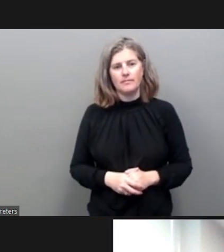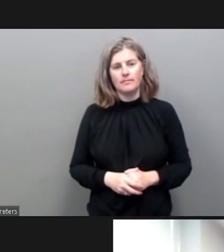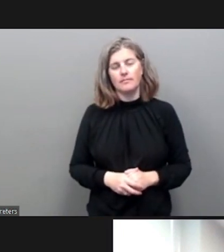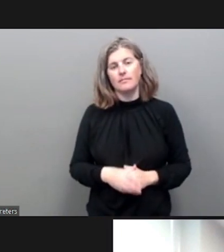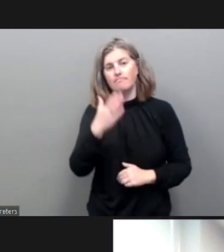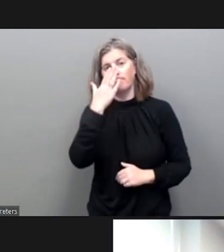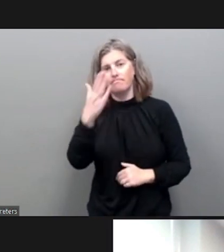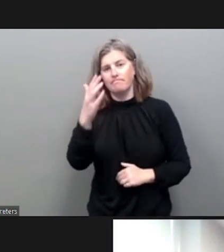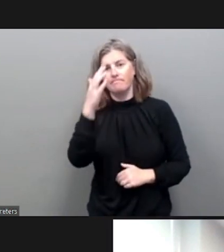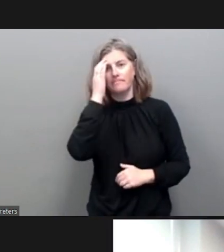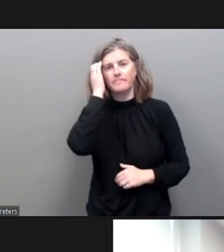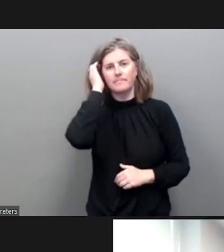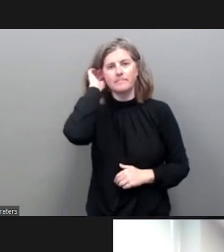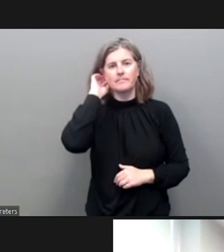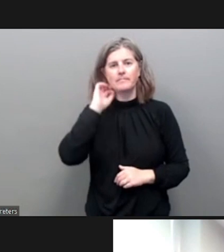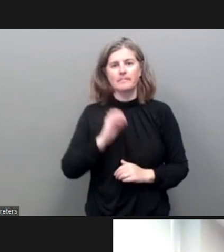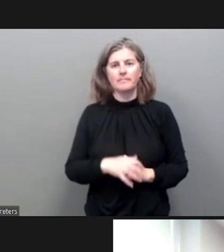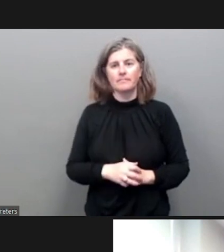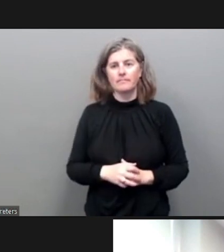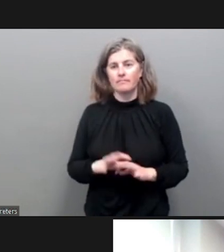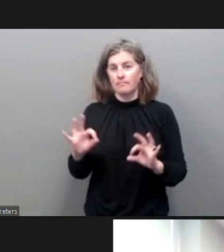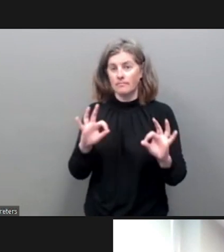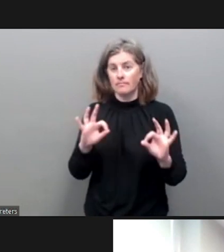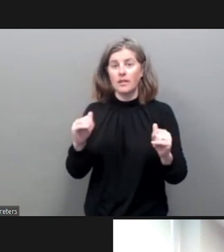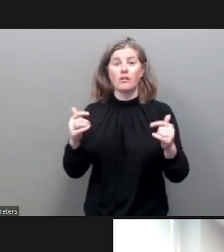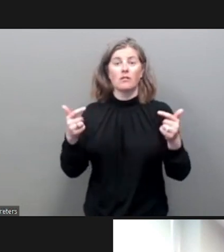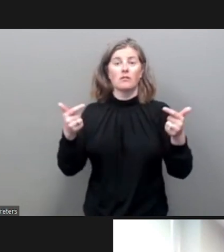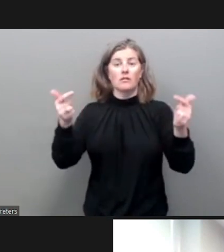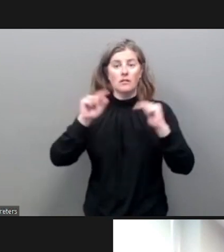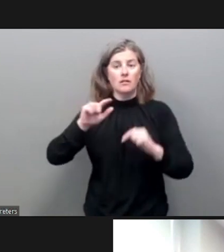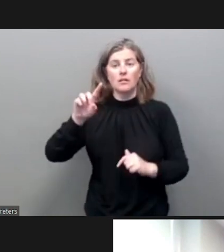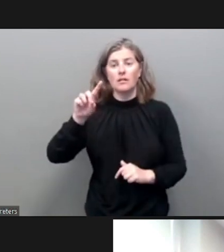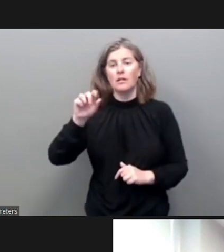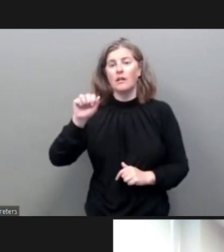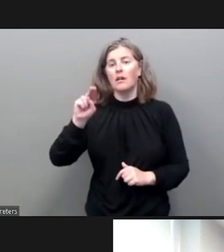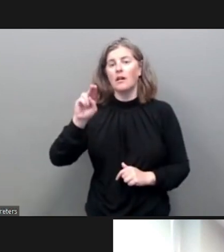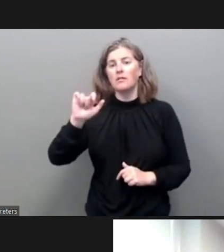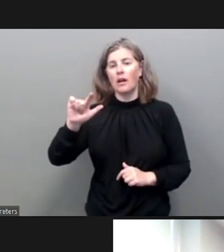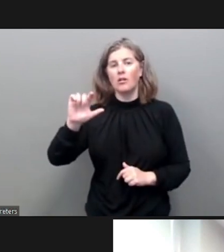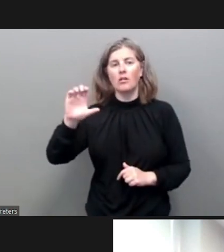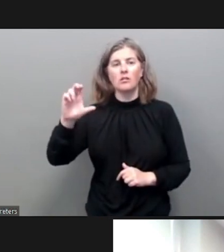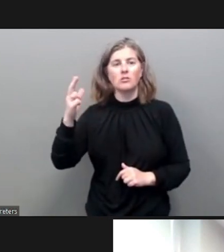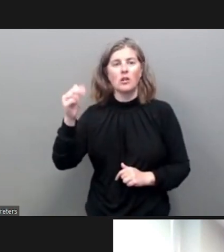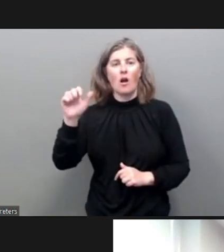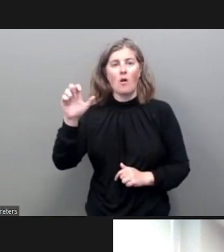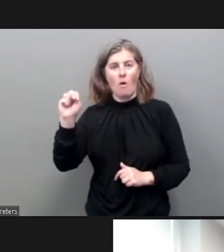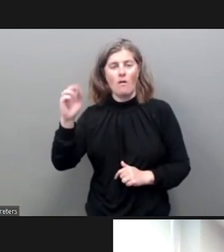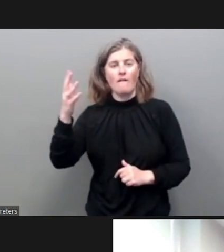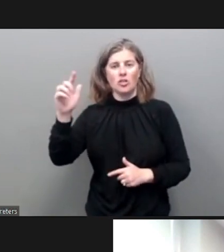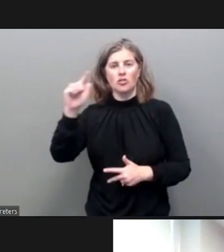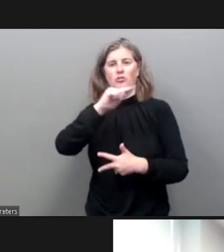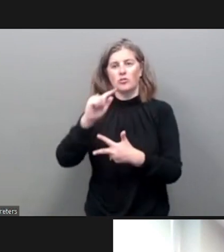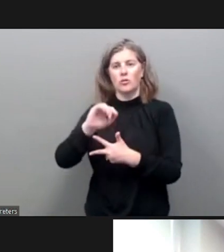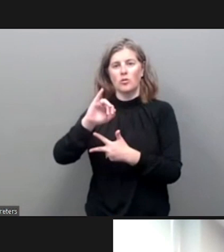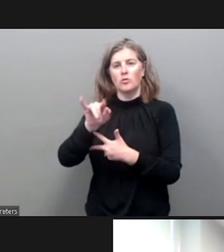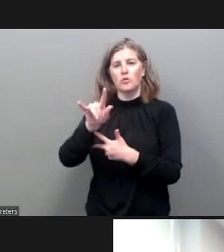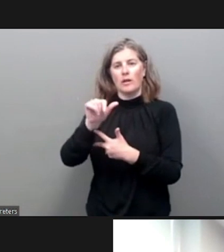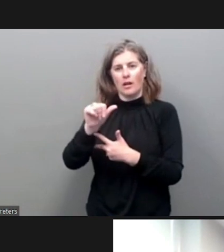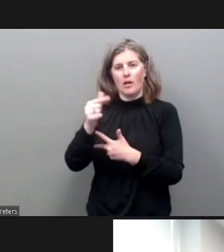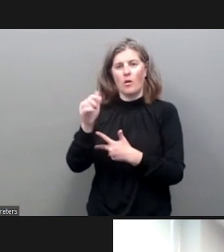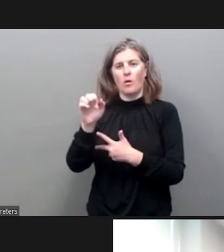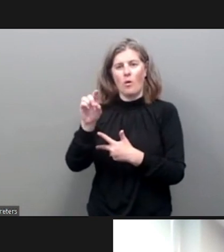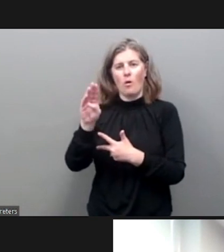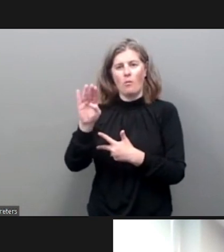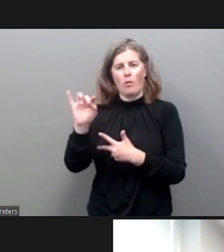Thanks. Thanks, everyone. Let's turn next to Daniel Chacon, followed by Julia Goldberg and Julie Frendeck.